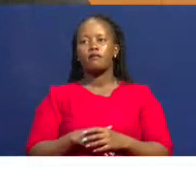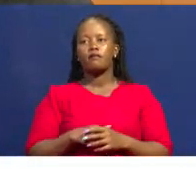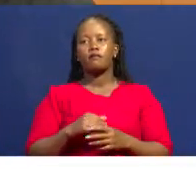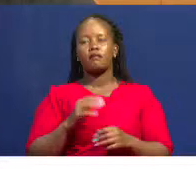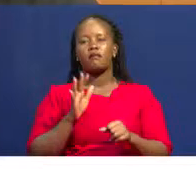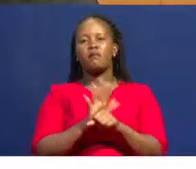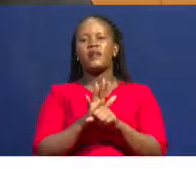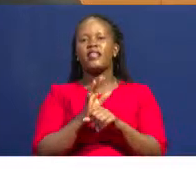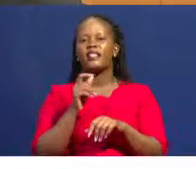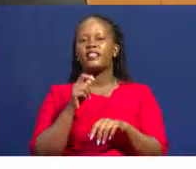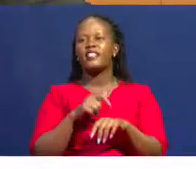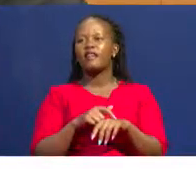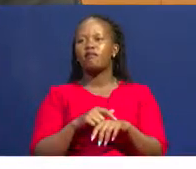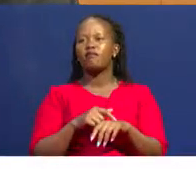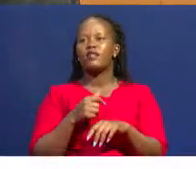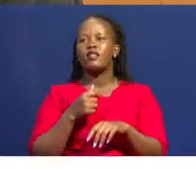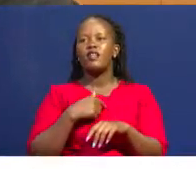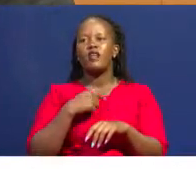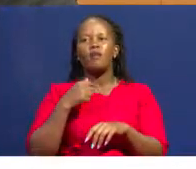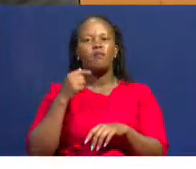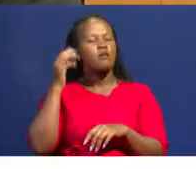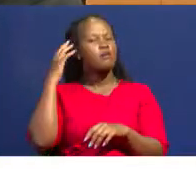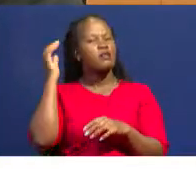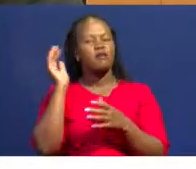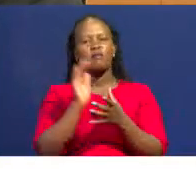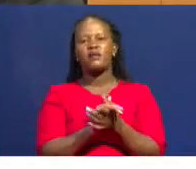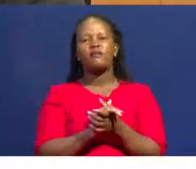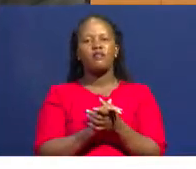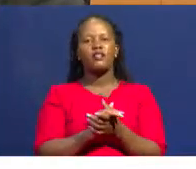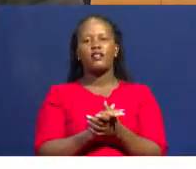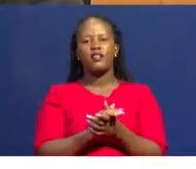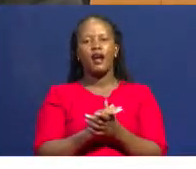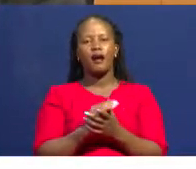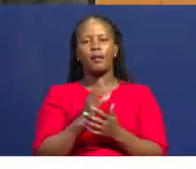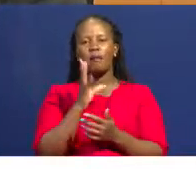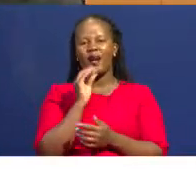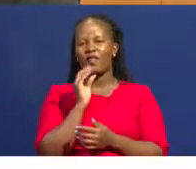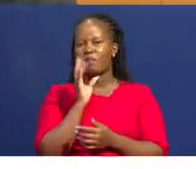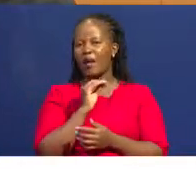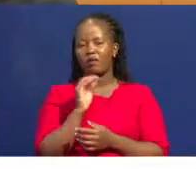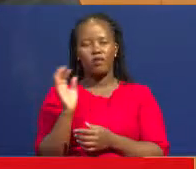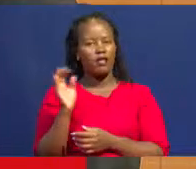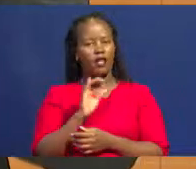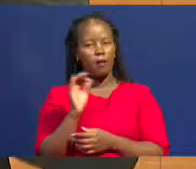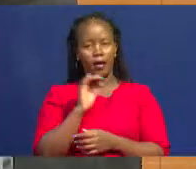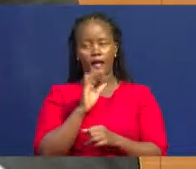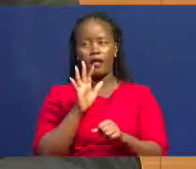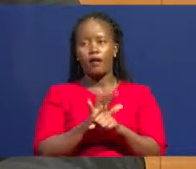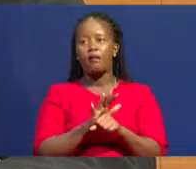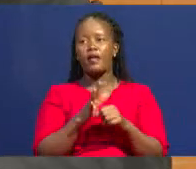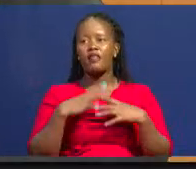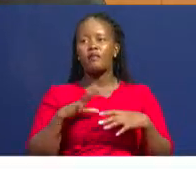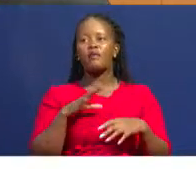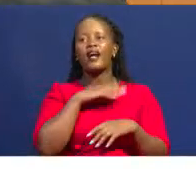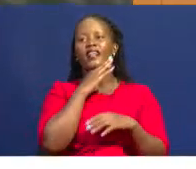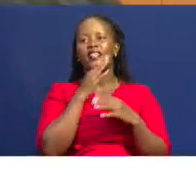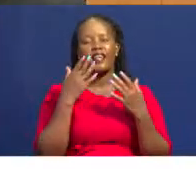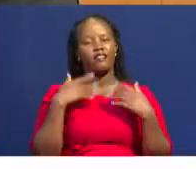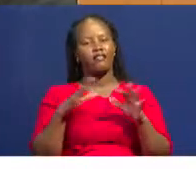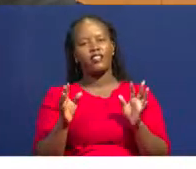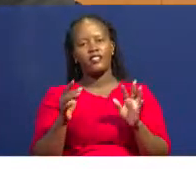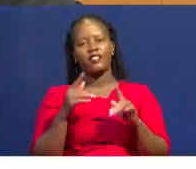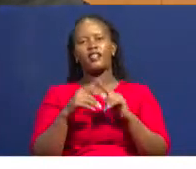talking, theory, things which are not happening. We are losing Kenyans on our roads. But when we come here, we give so